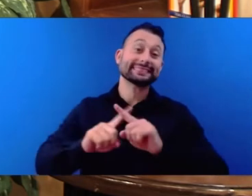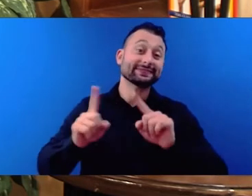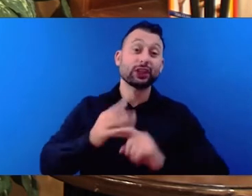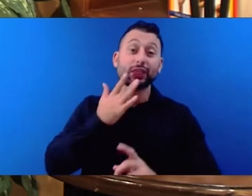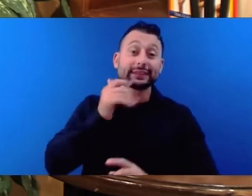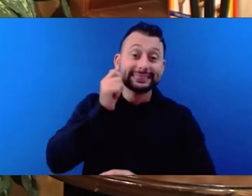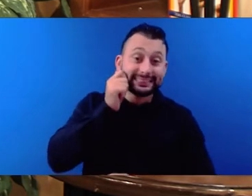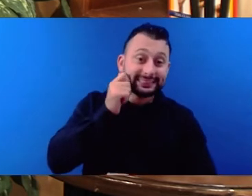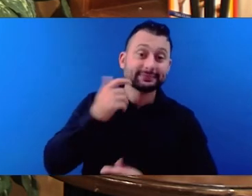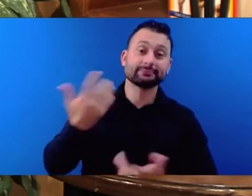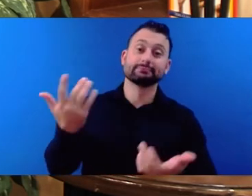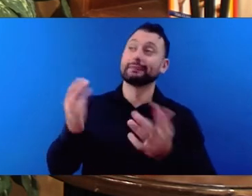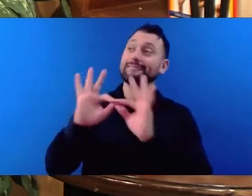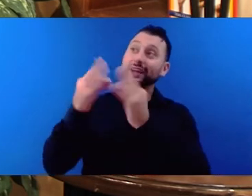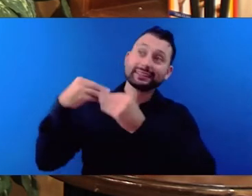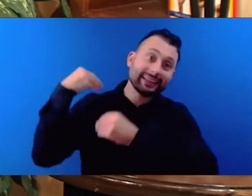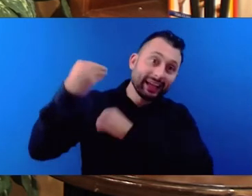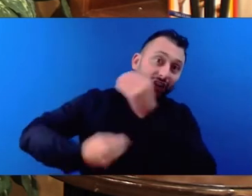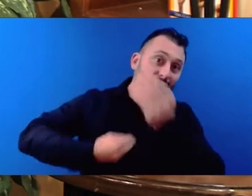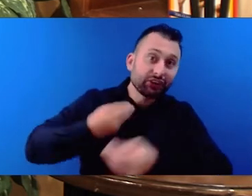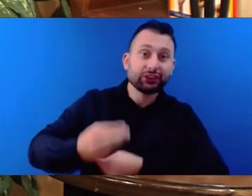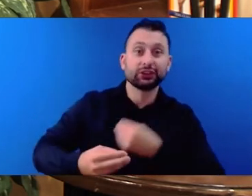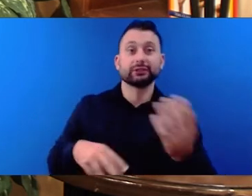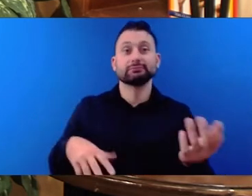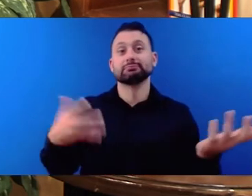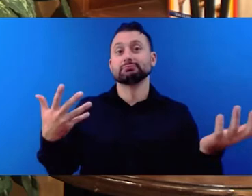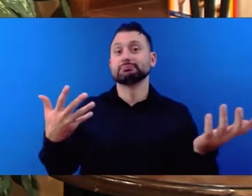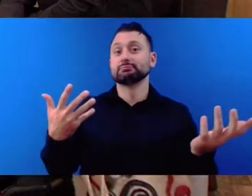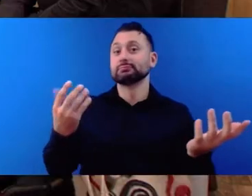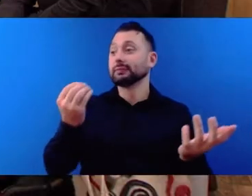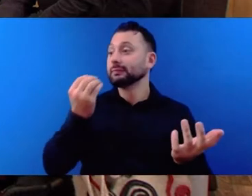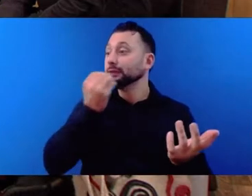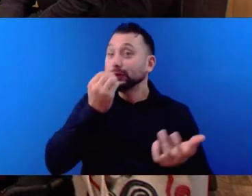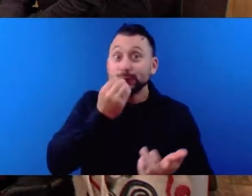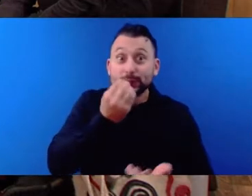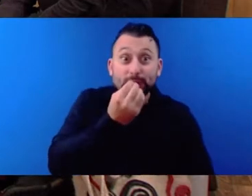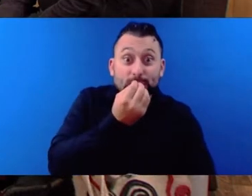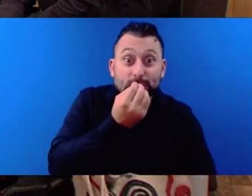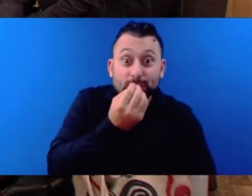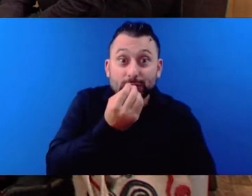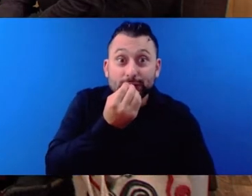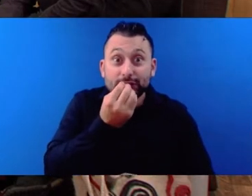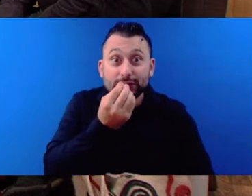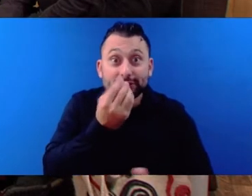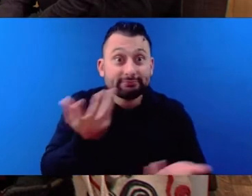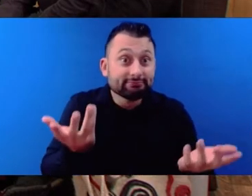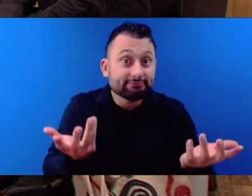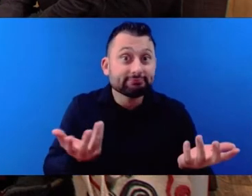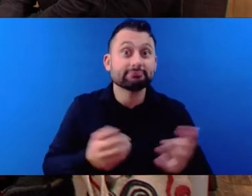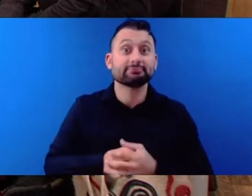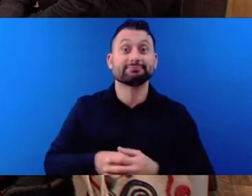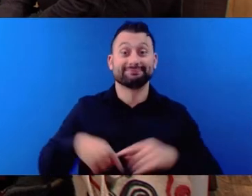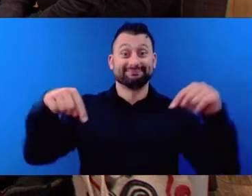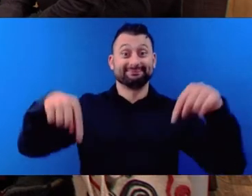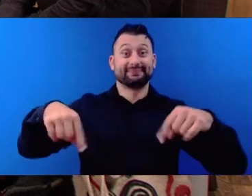Americans are more prone to type 2 diabetes. Okay. Other things like